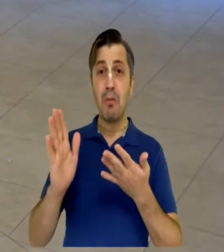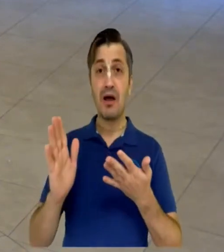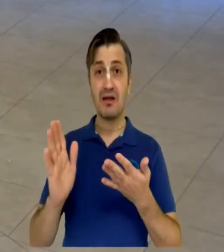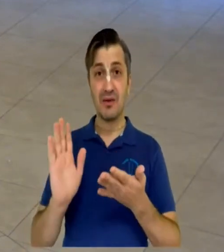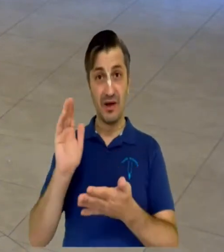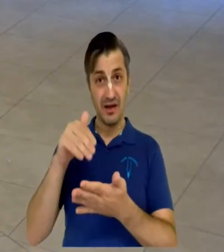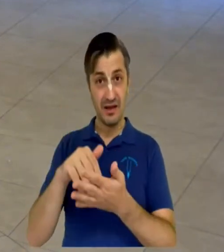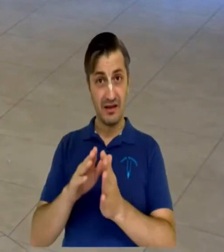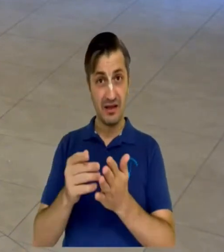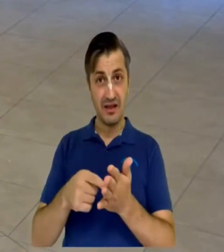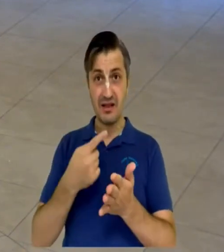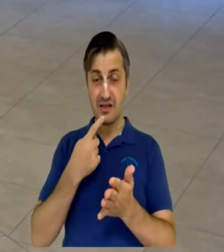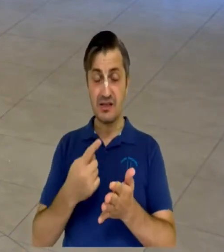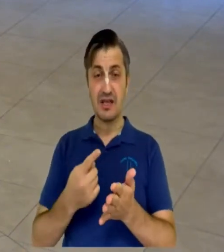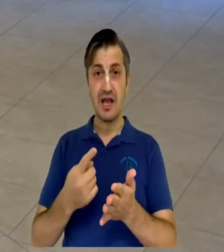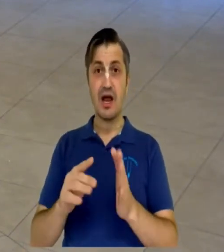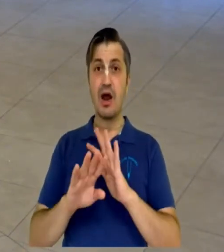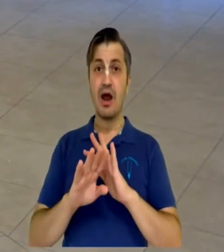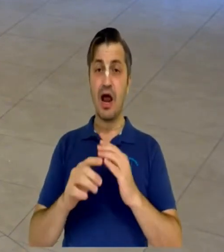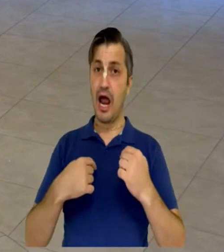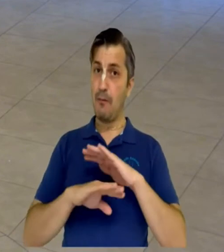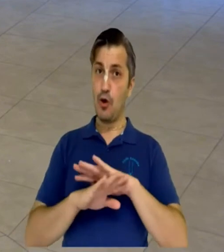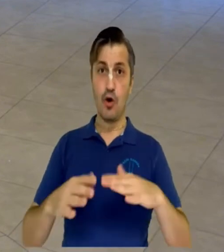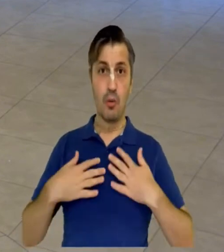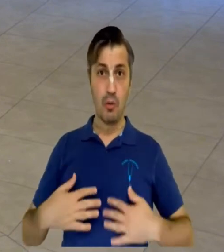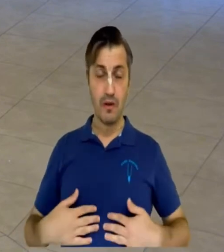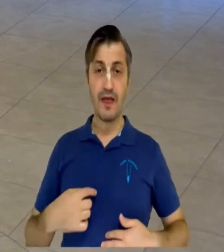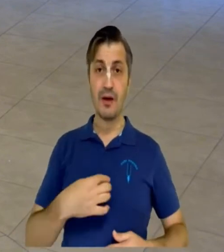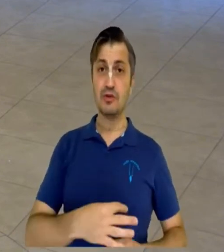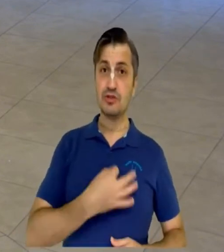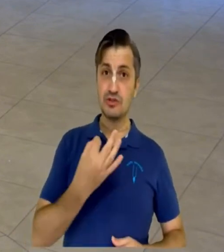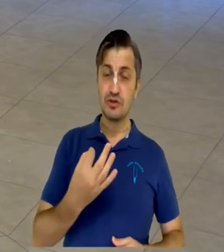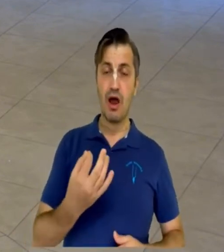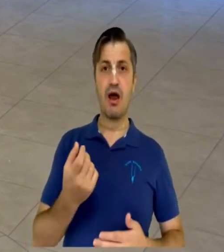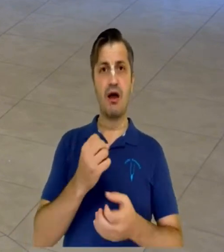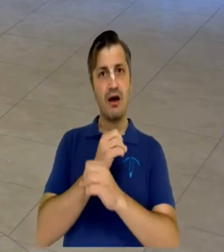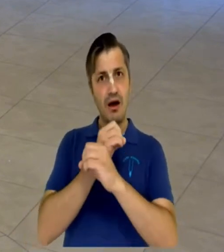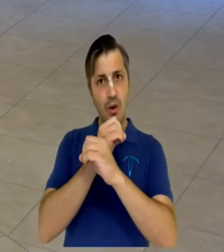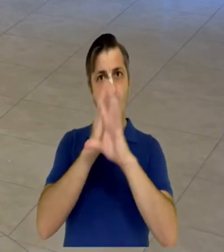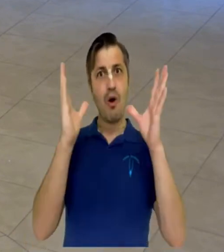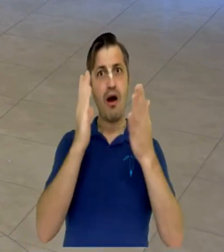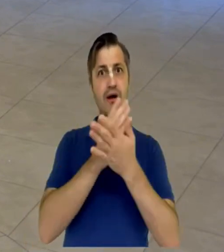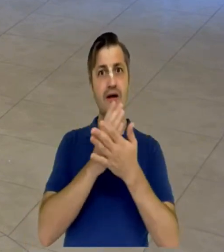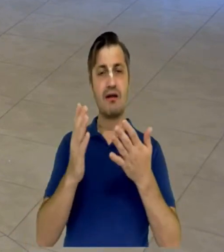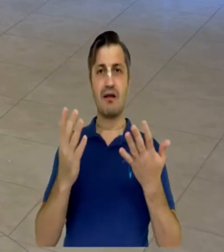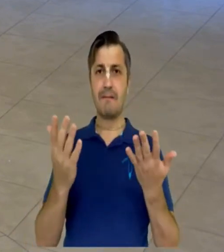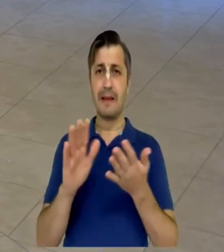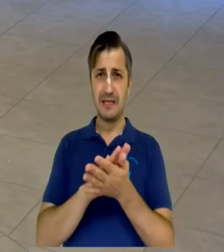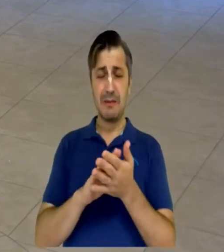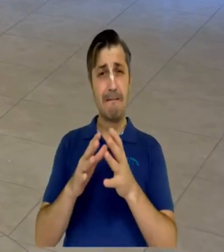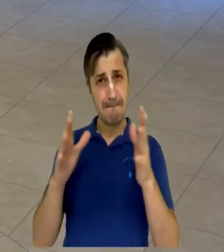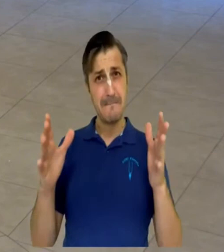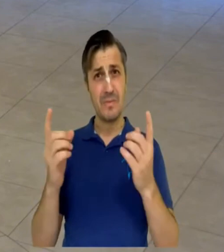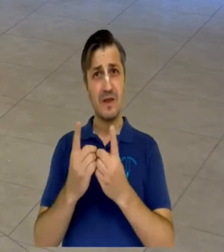also huge. It's like thousands and thousands spiritualists are not quite clear yet even, is this the